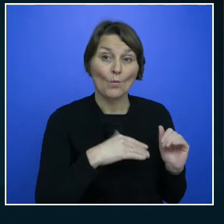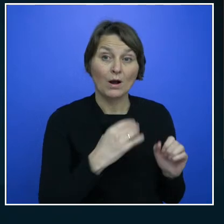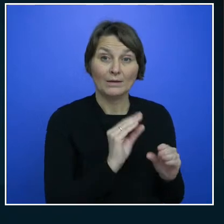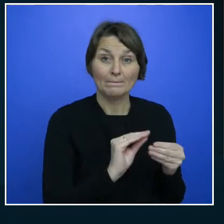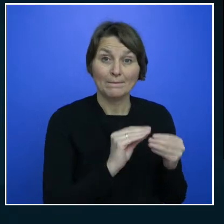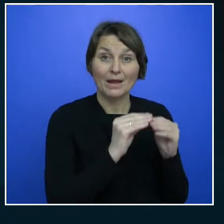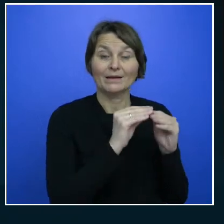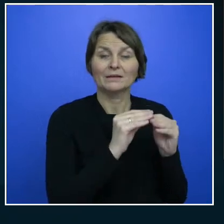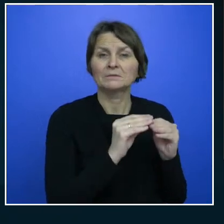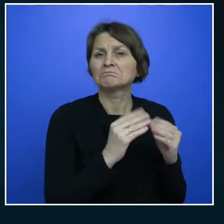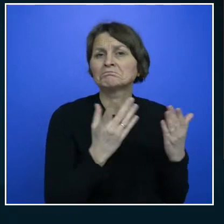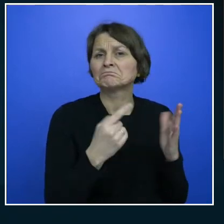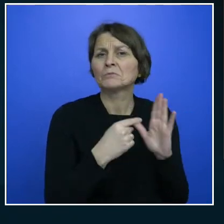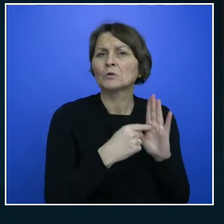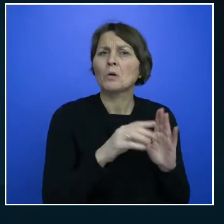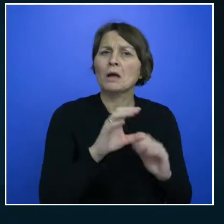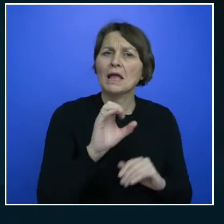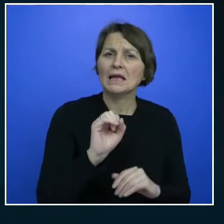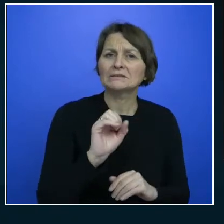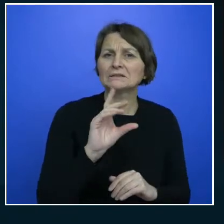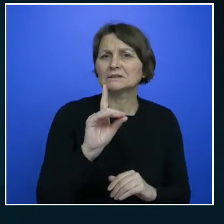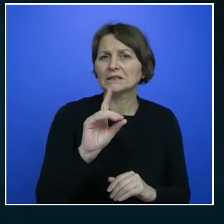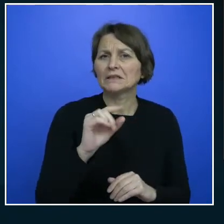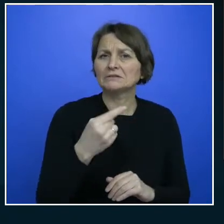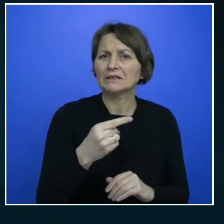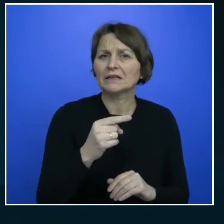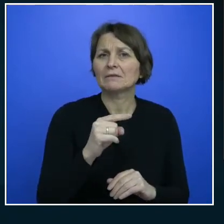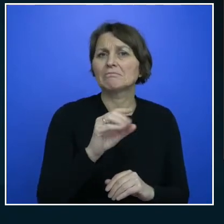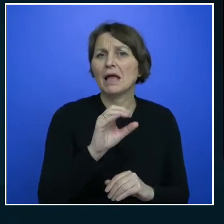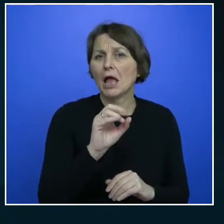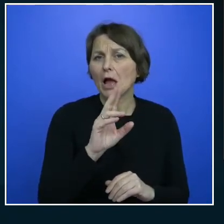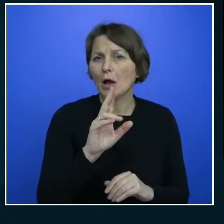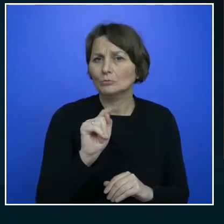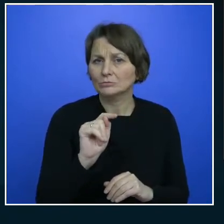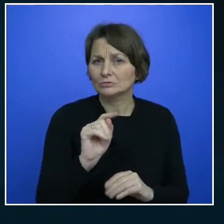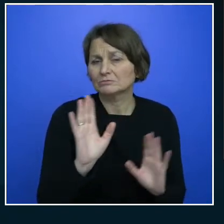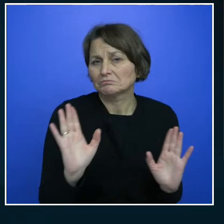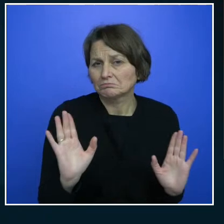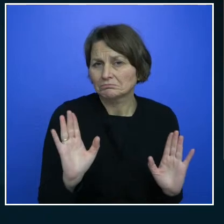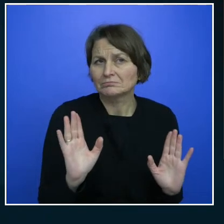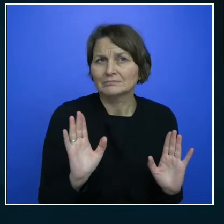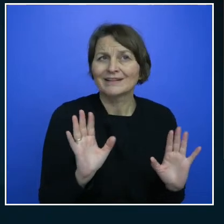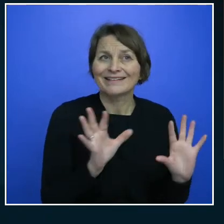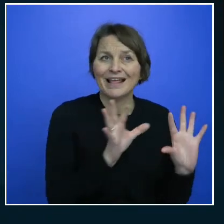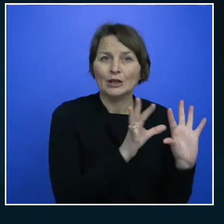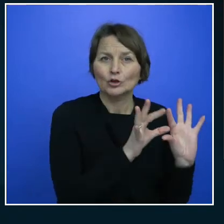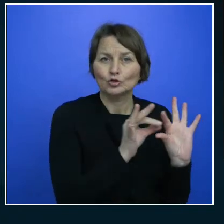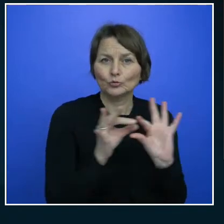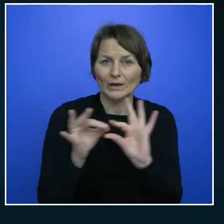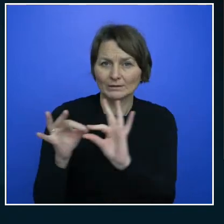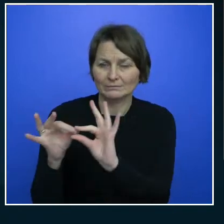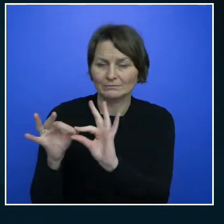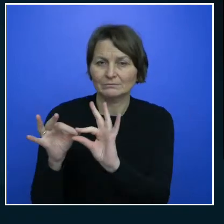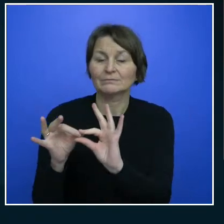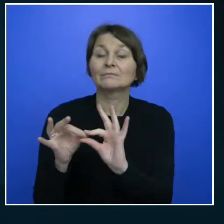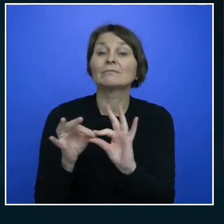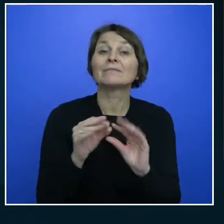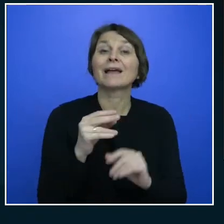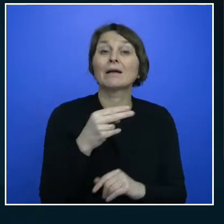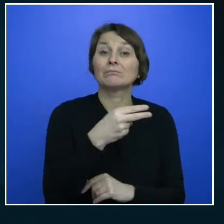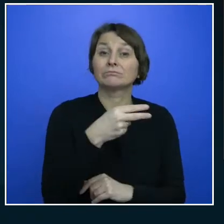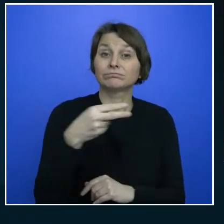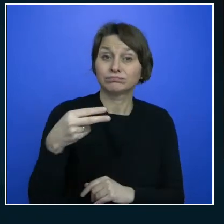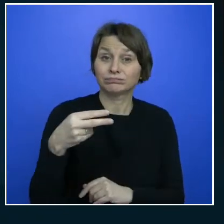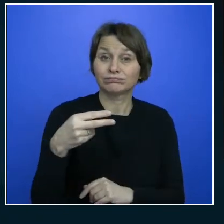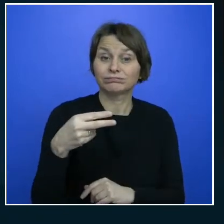it STG out. And that's going to be a string. And that's going to be equal to, and as you can see, I have